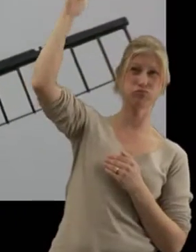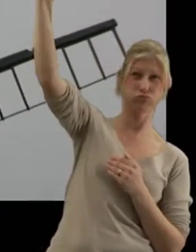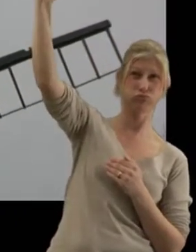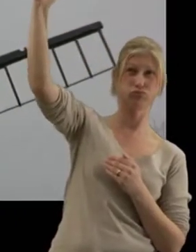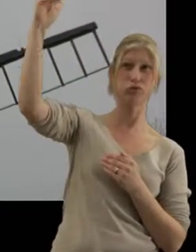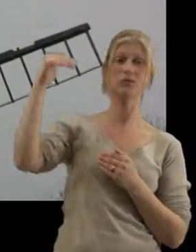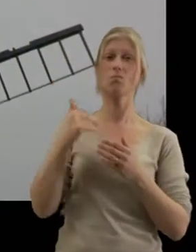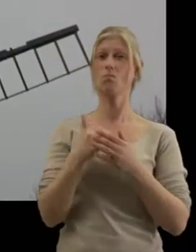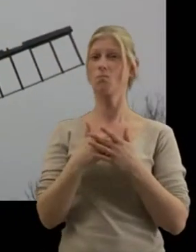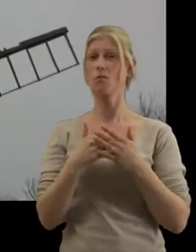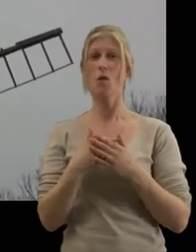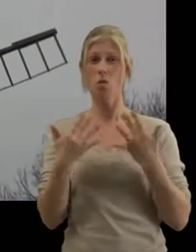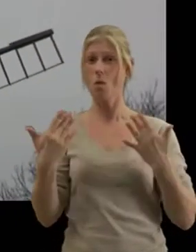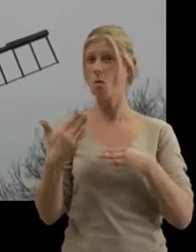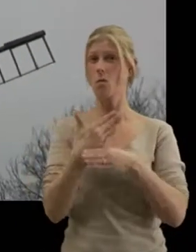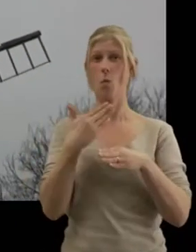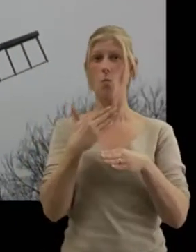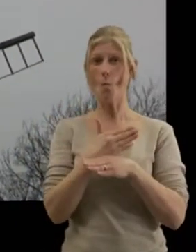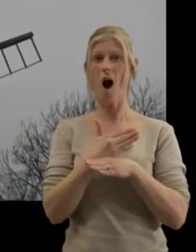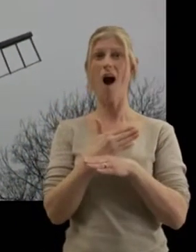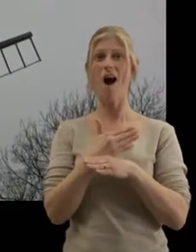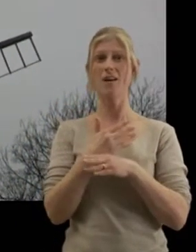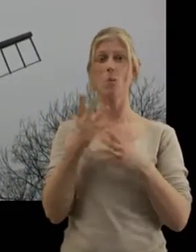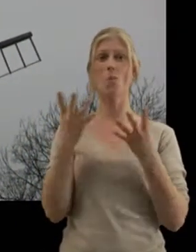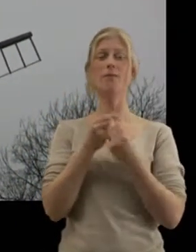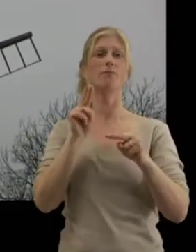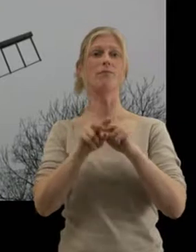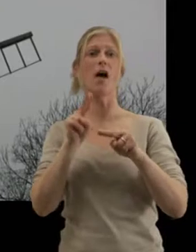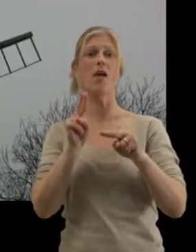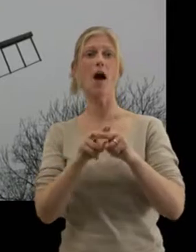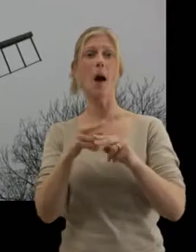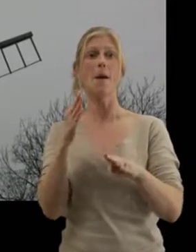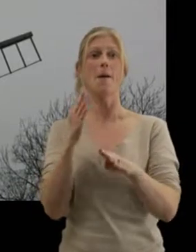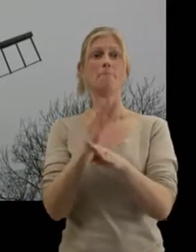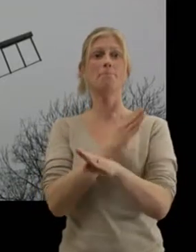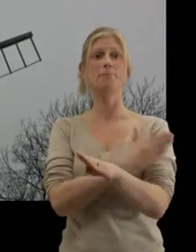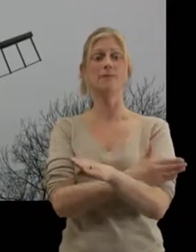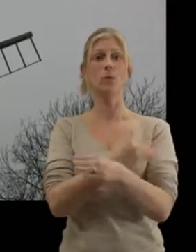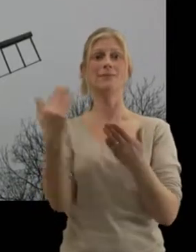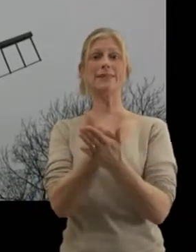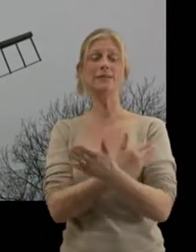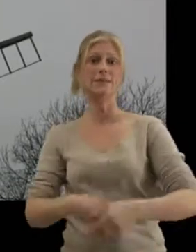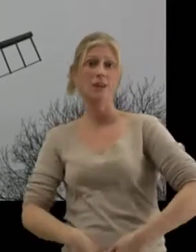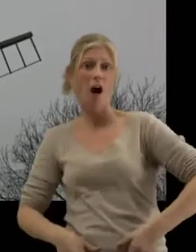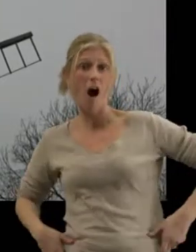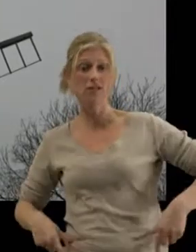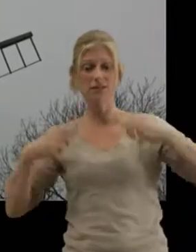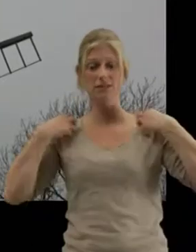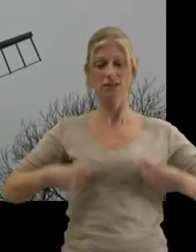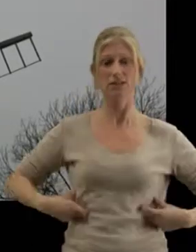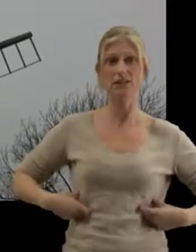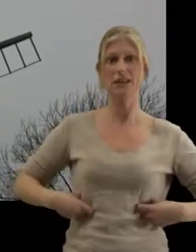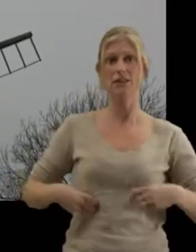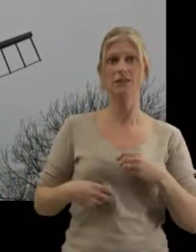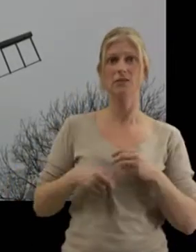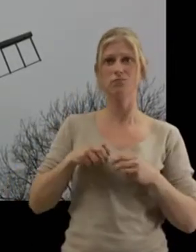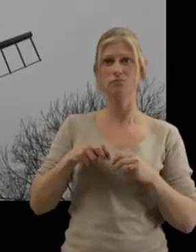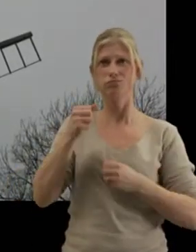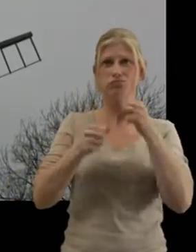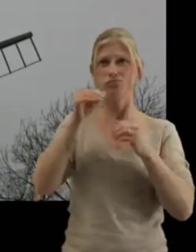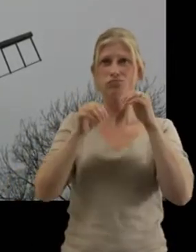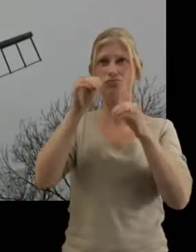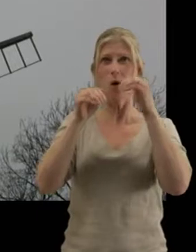heights, because some of the jobs I used to do with my dad before the time of, safety harnesses and all this sort of thing, you'd be